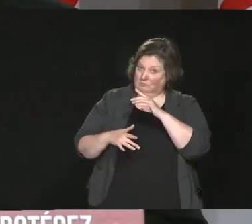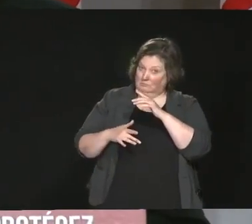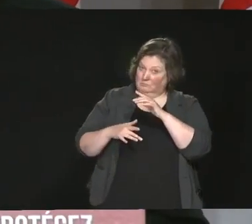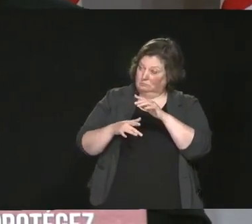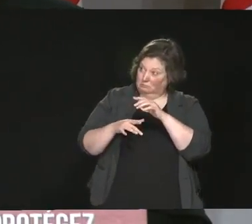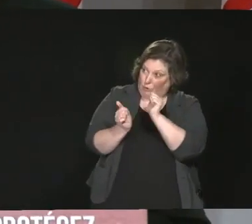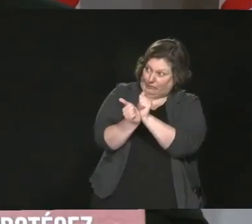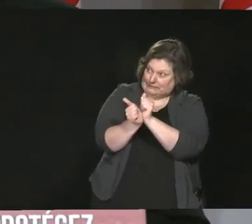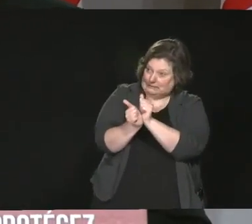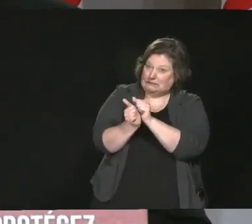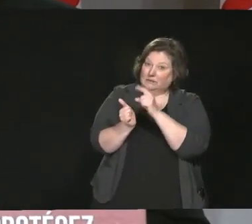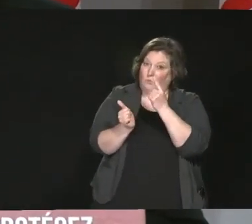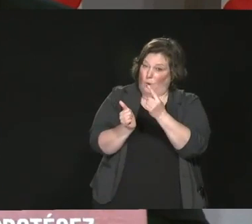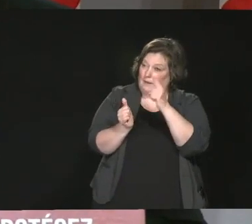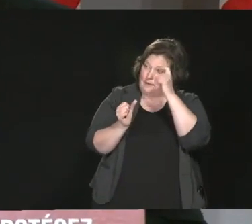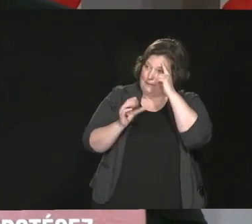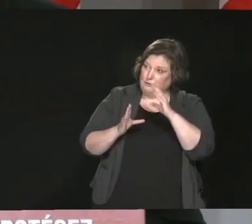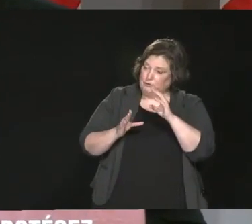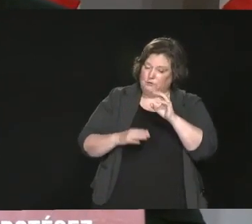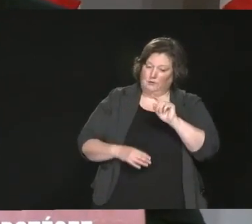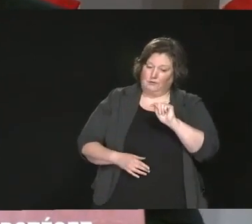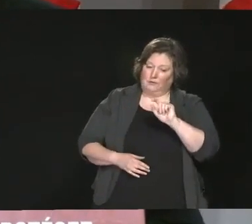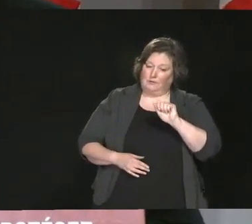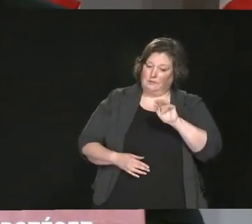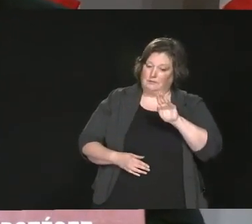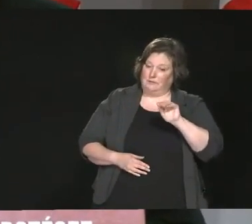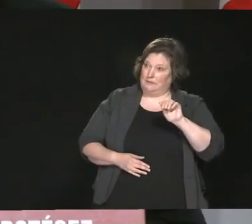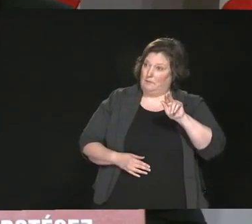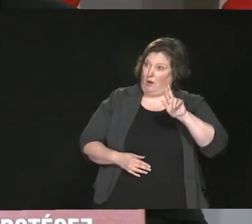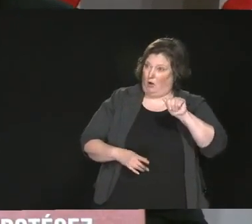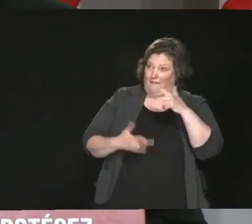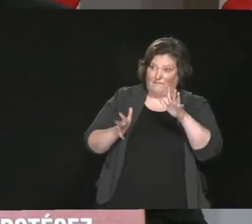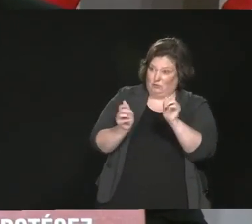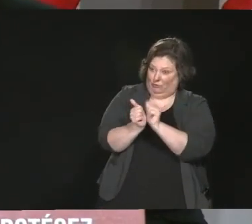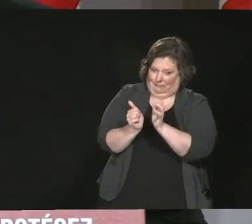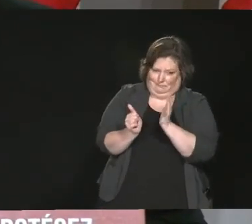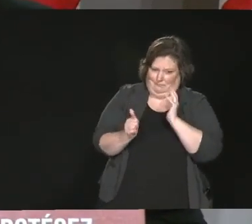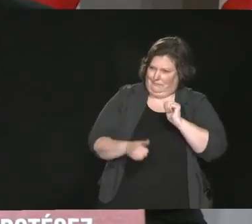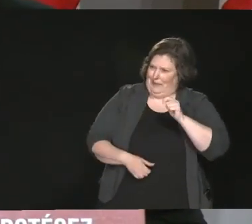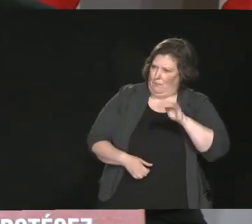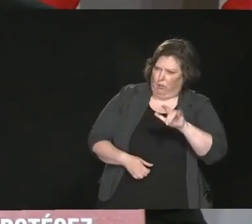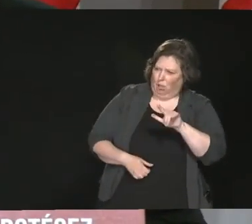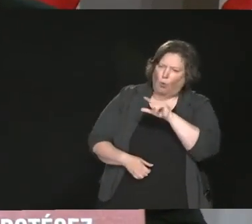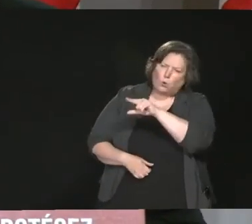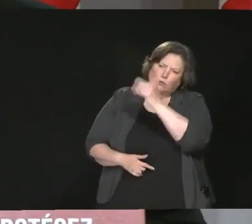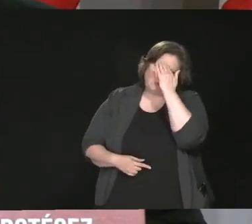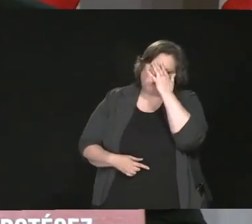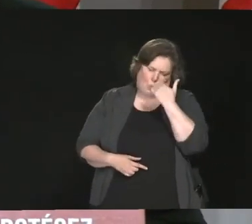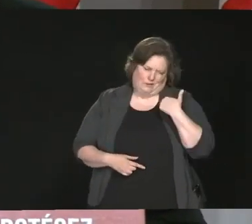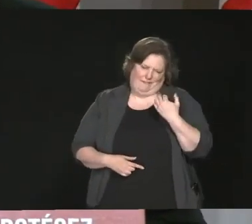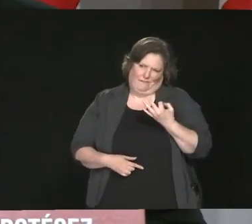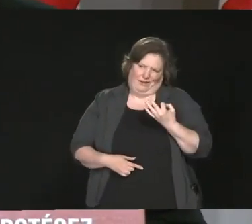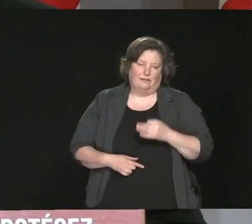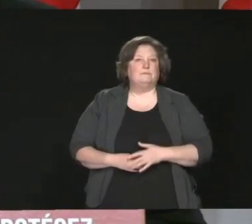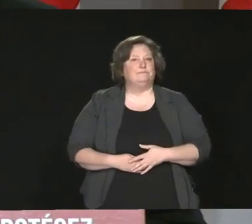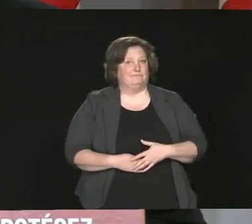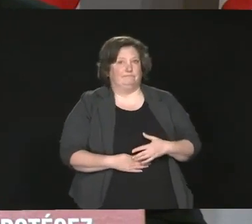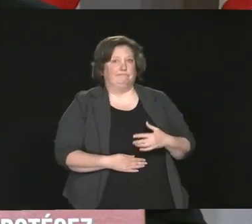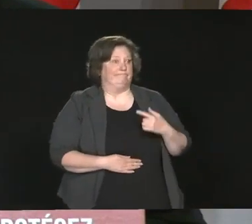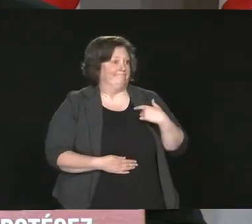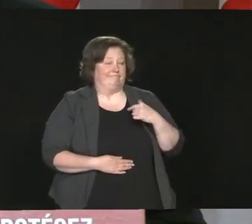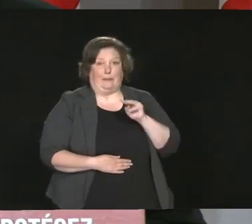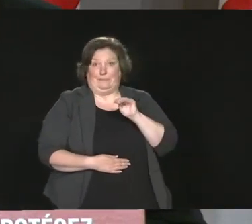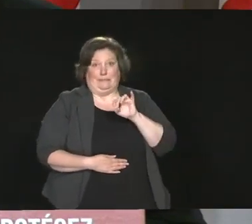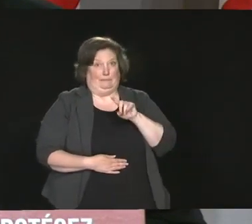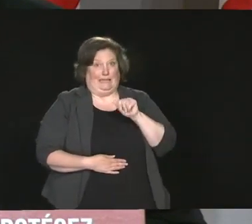April, or did you find out through media reports last Friday? I found out through your media reports. I had no knowledge of it prior to that.